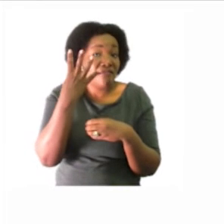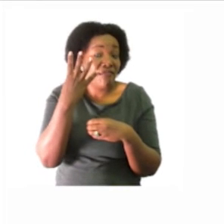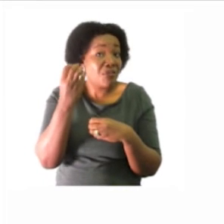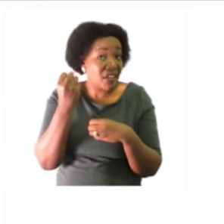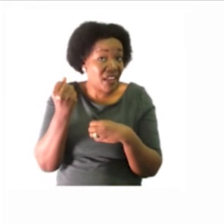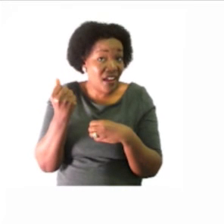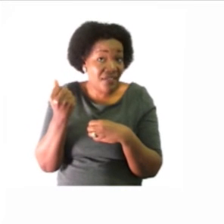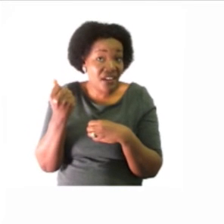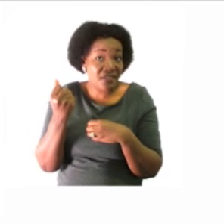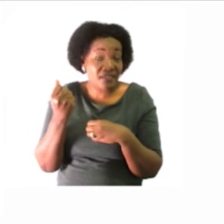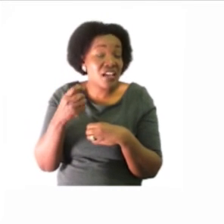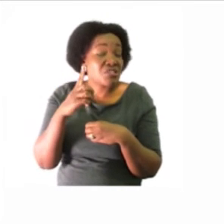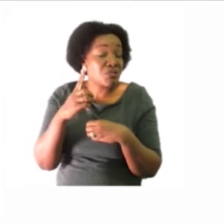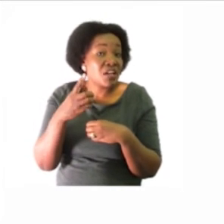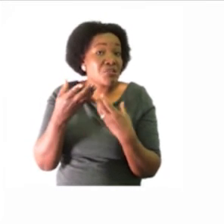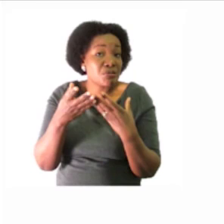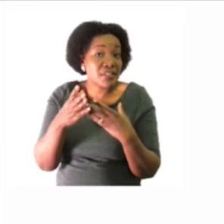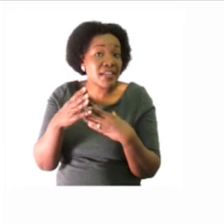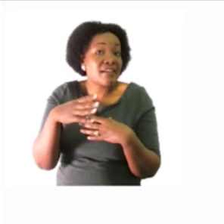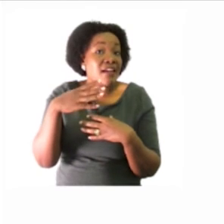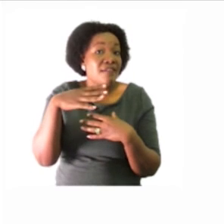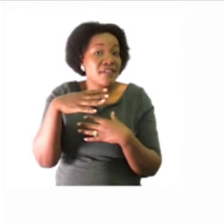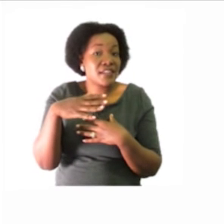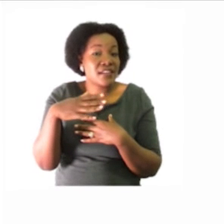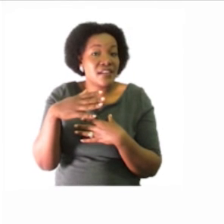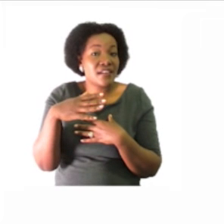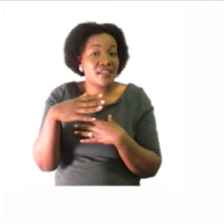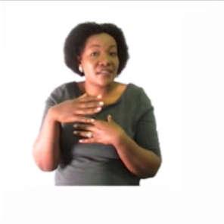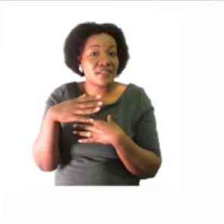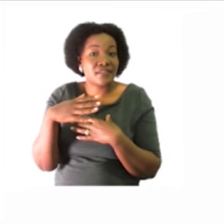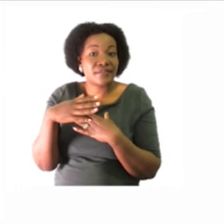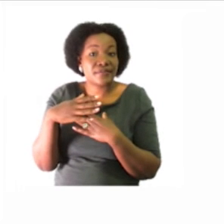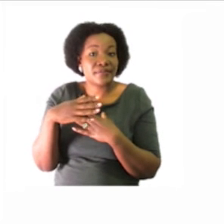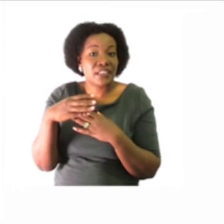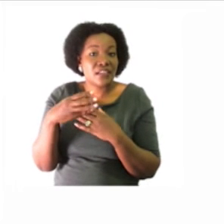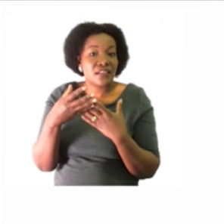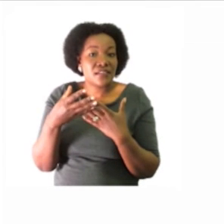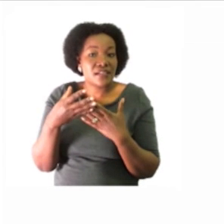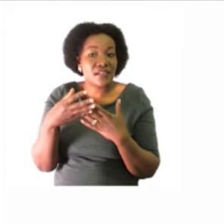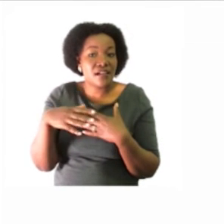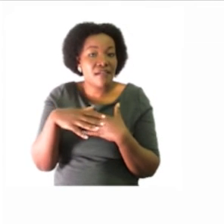heads and then we count on from the next number and see how many times you count it on,